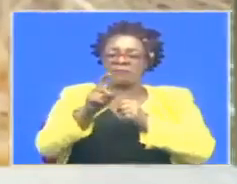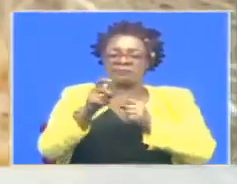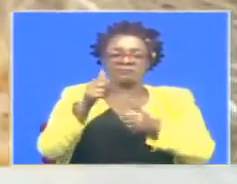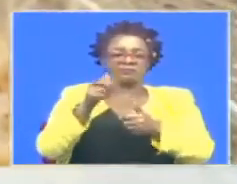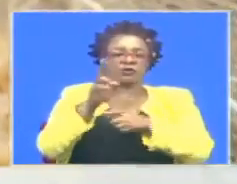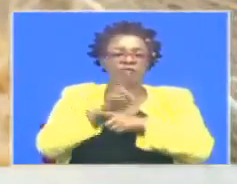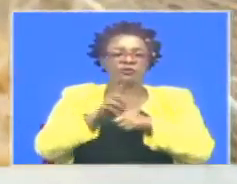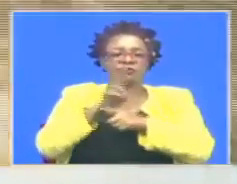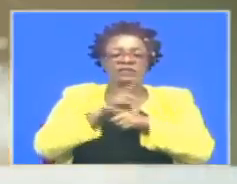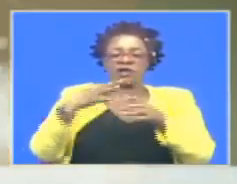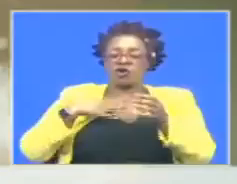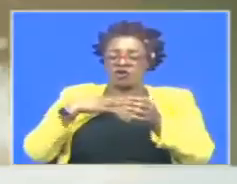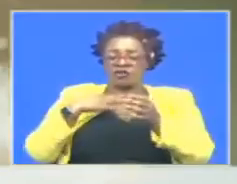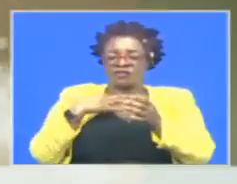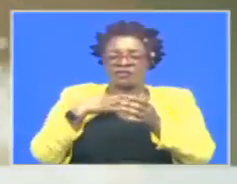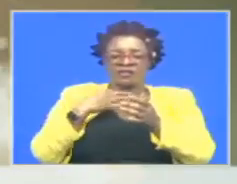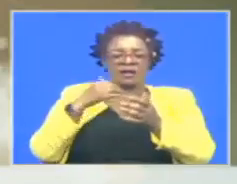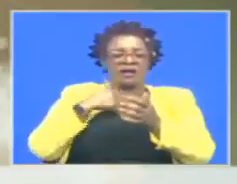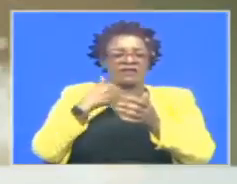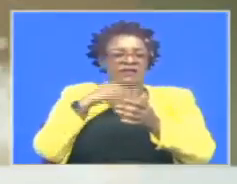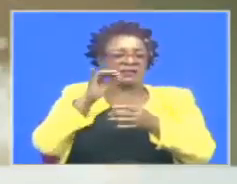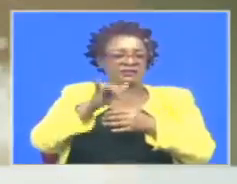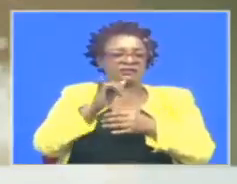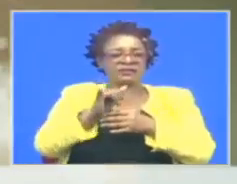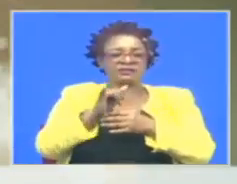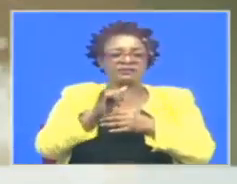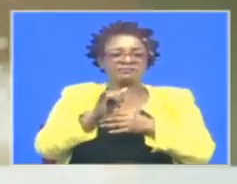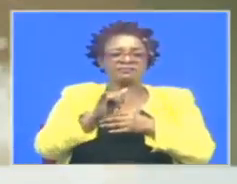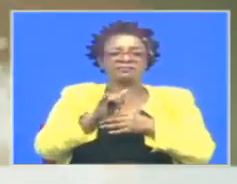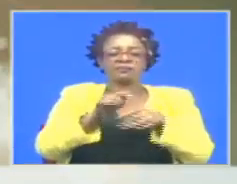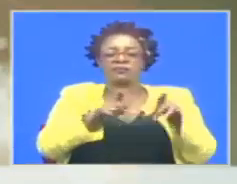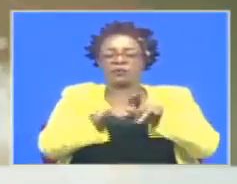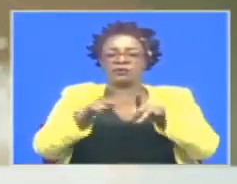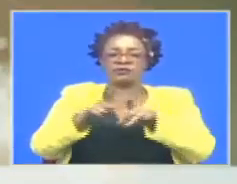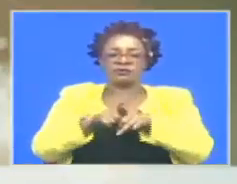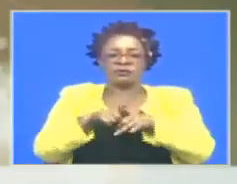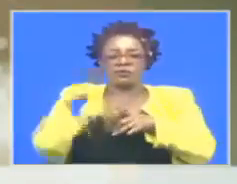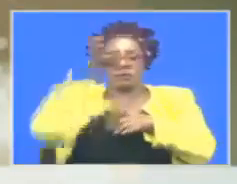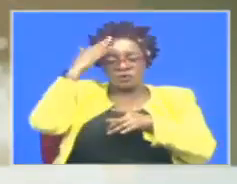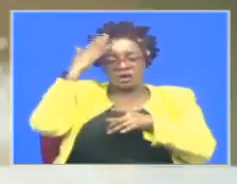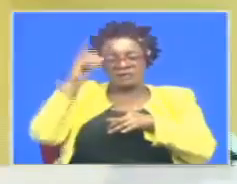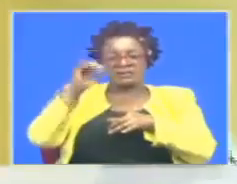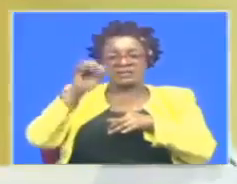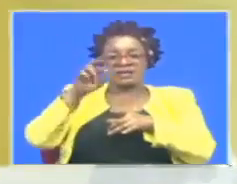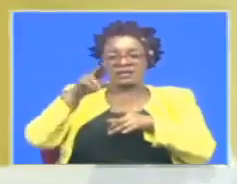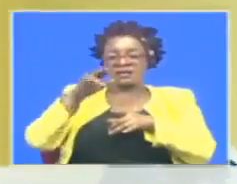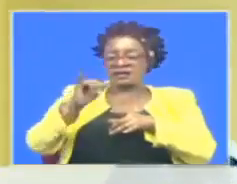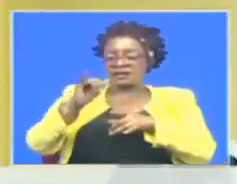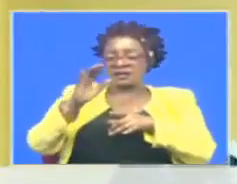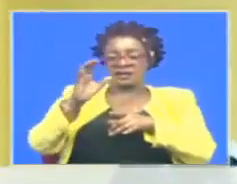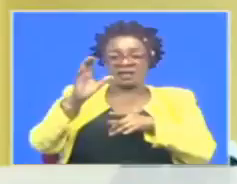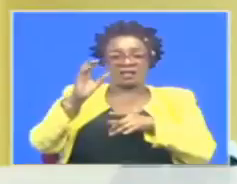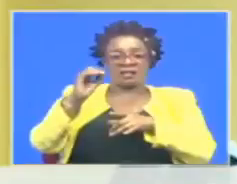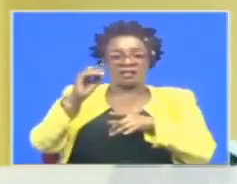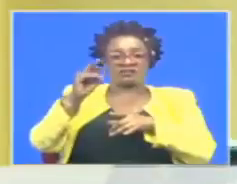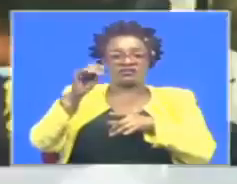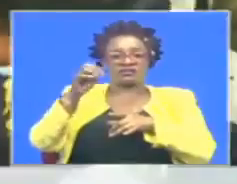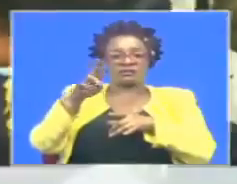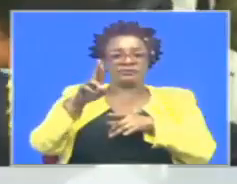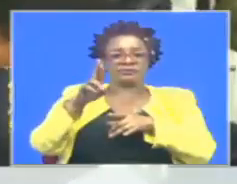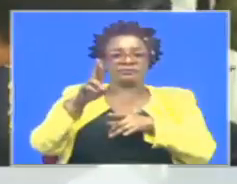industry, involves rearing silkworms, a practice also known as sericulture. So for the